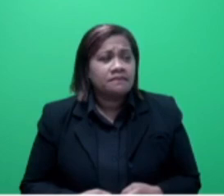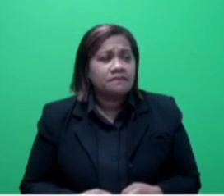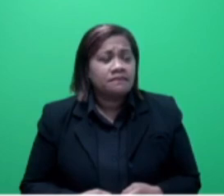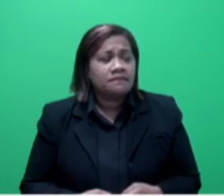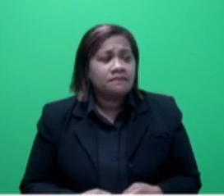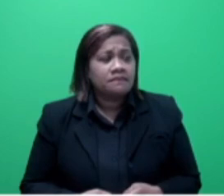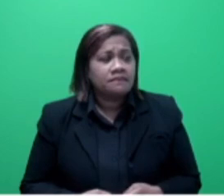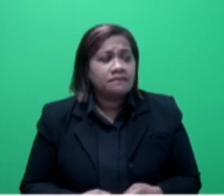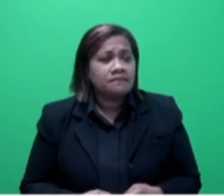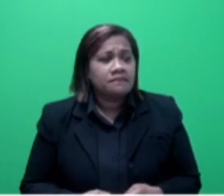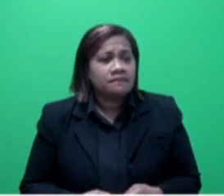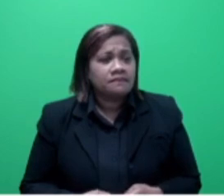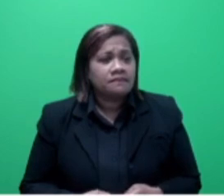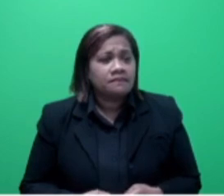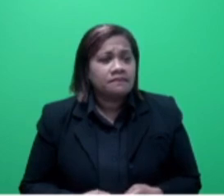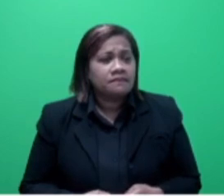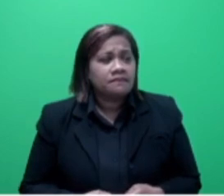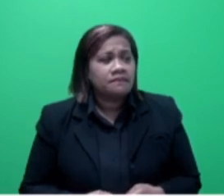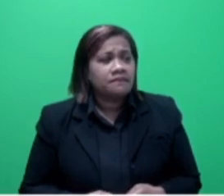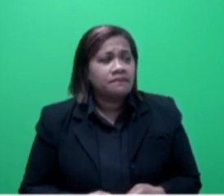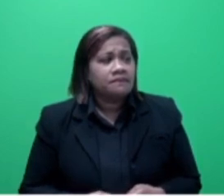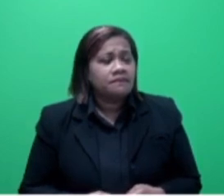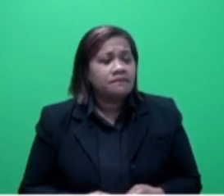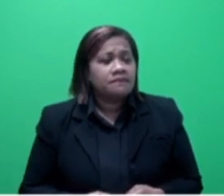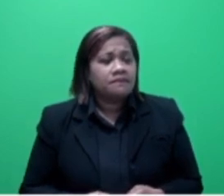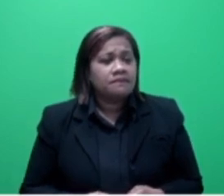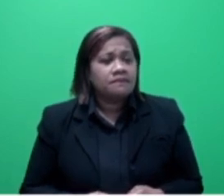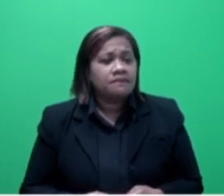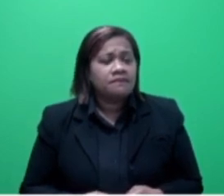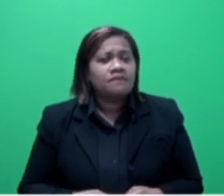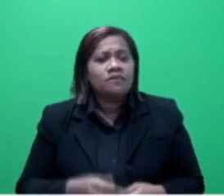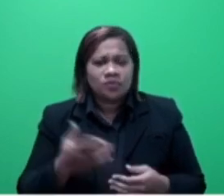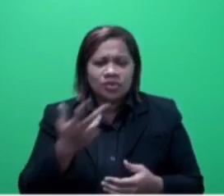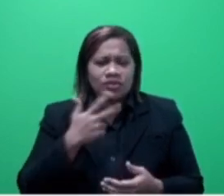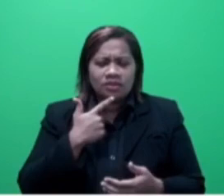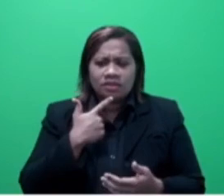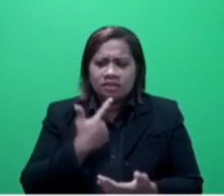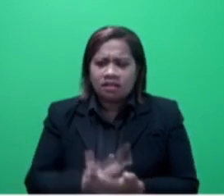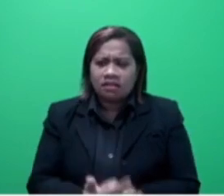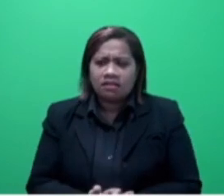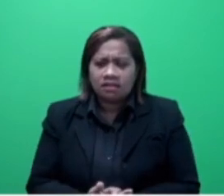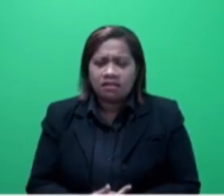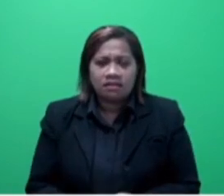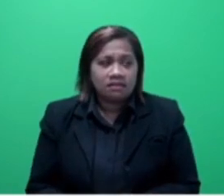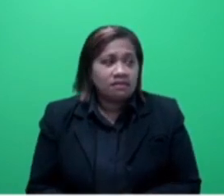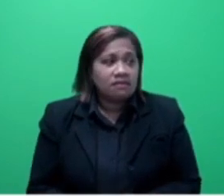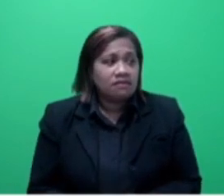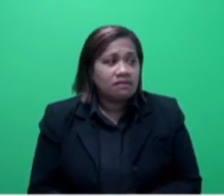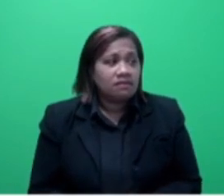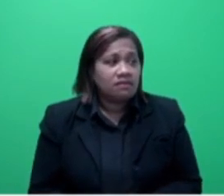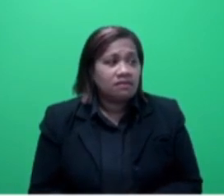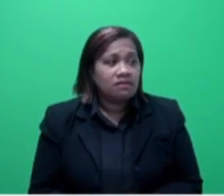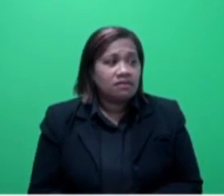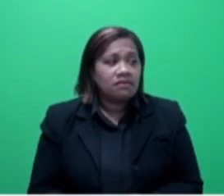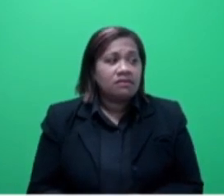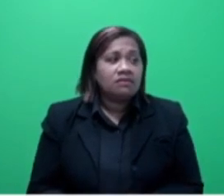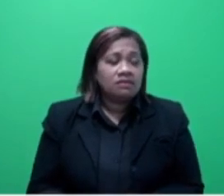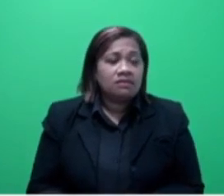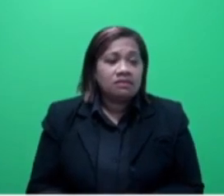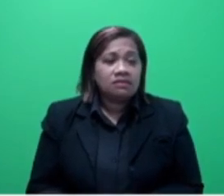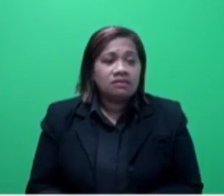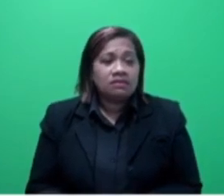You're actually lying. Get your facts right. Here. Talked about the total contingent liability.